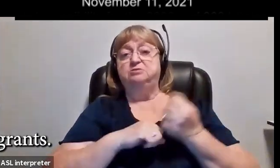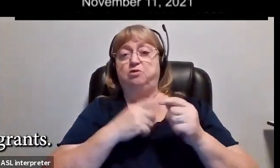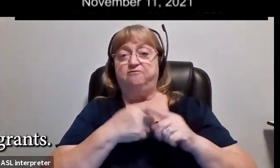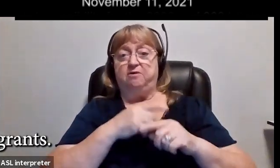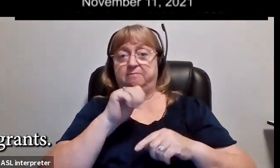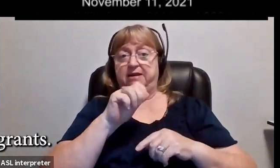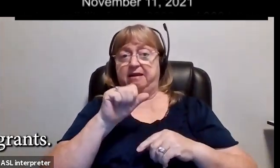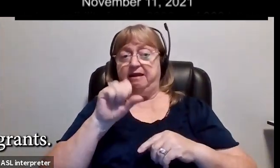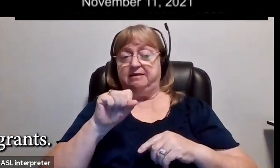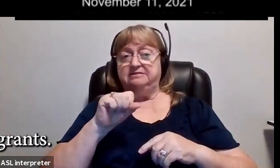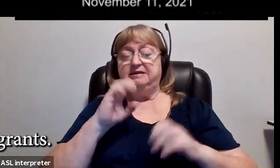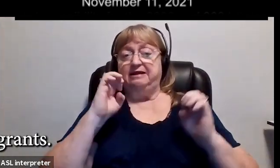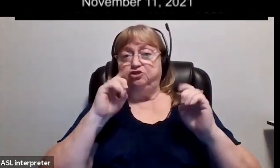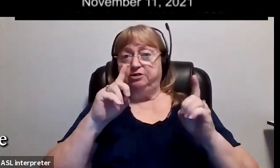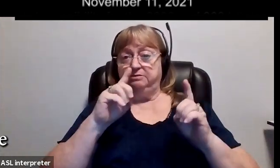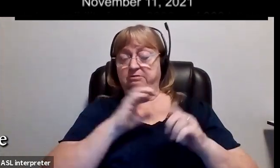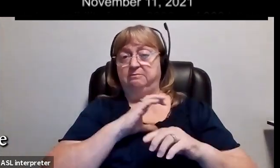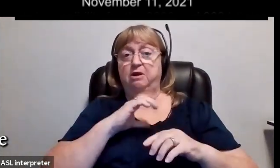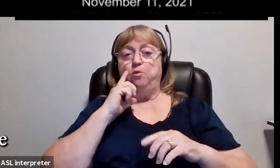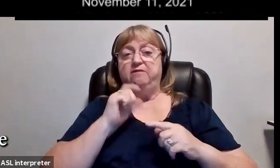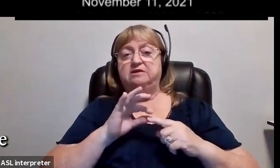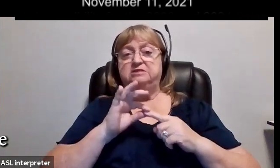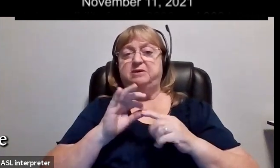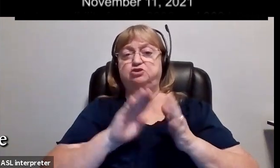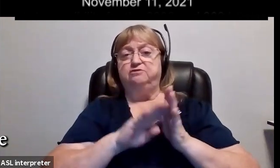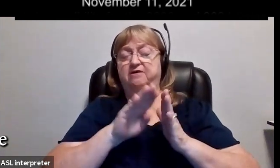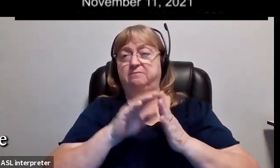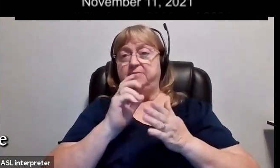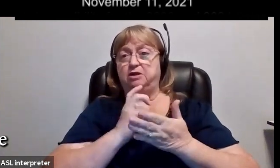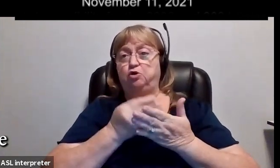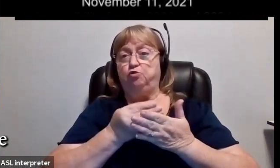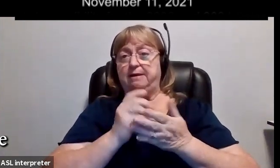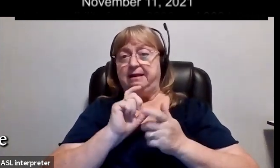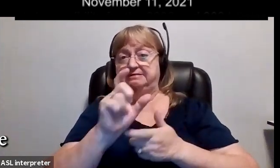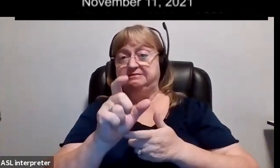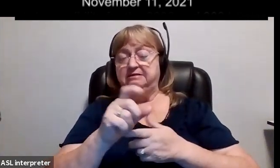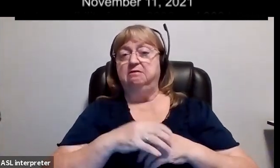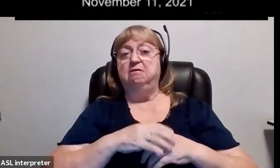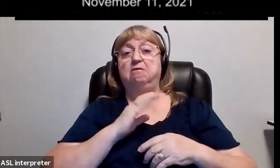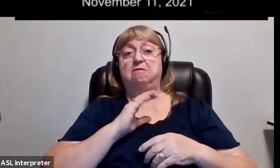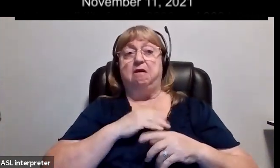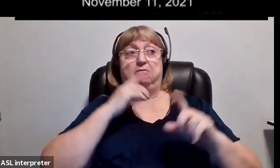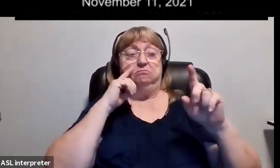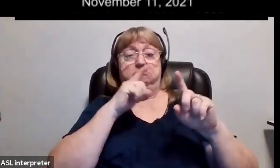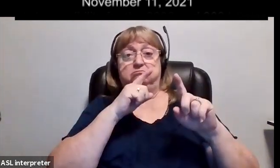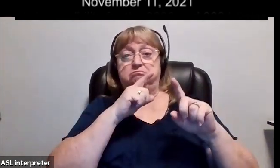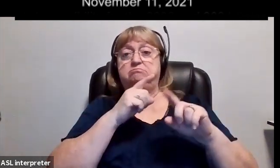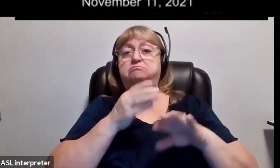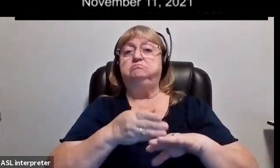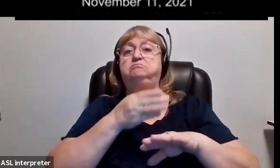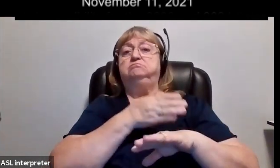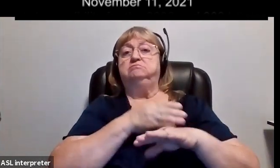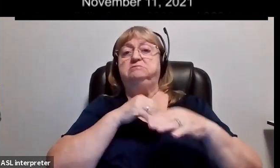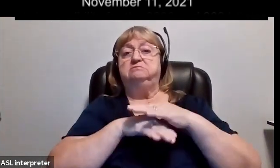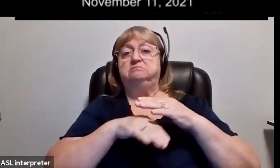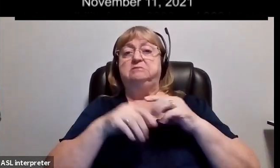Education Committee, a professional development grant. And our aim for this is to significantly increase the accessibility of presentations and